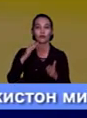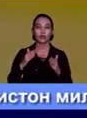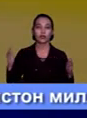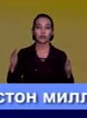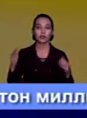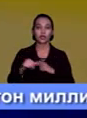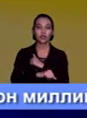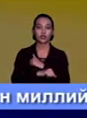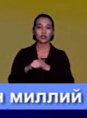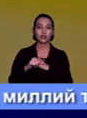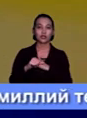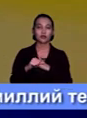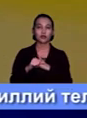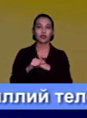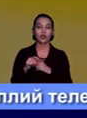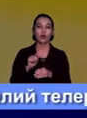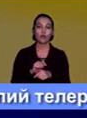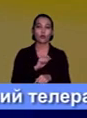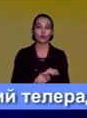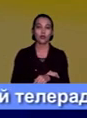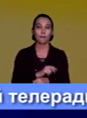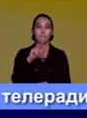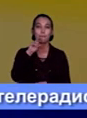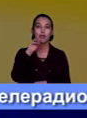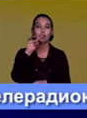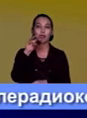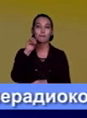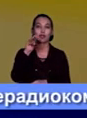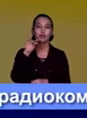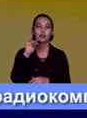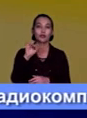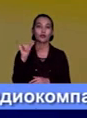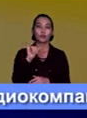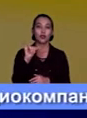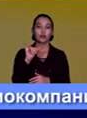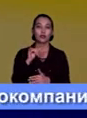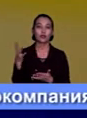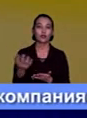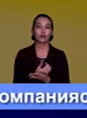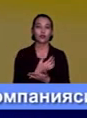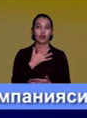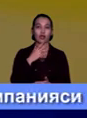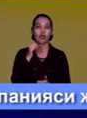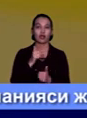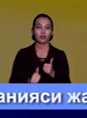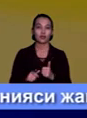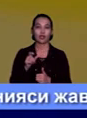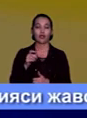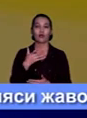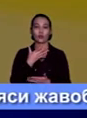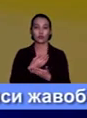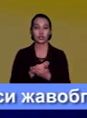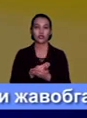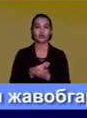enini chizg'ich yordamida o'lchab, perimetrini toping. Har biringizning xonangizda o'zingizning dars qiladigan stolingiz